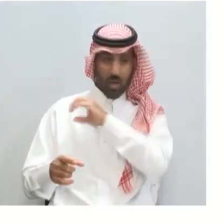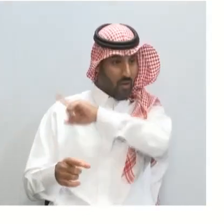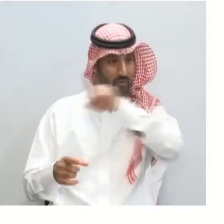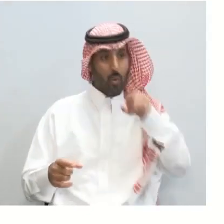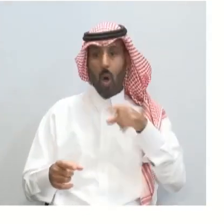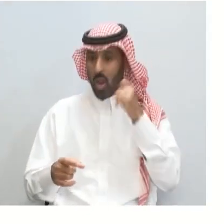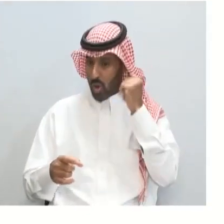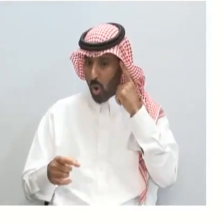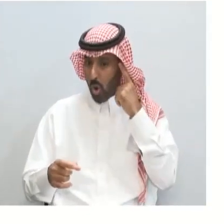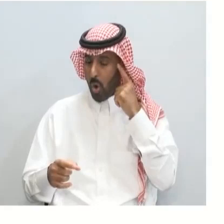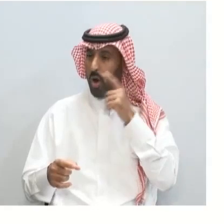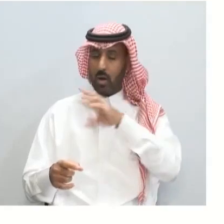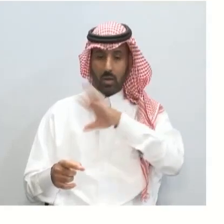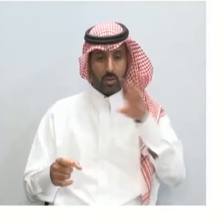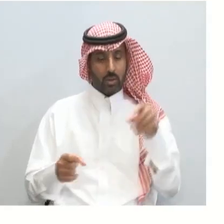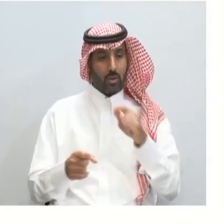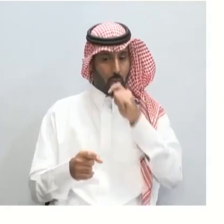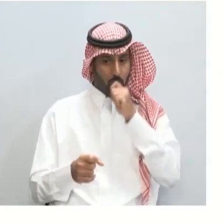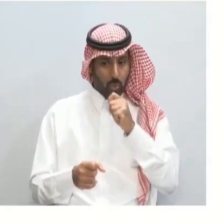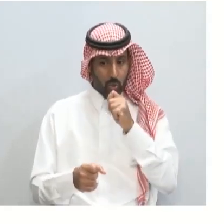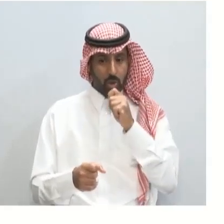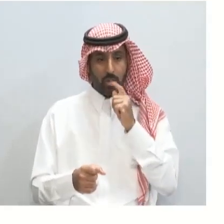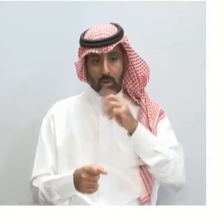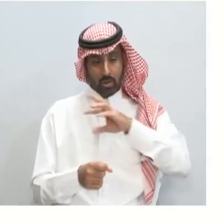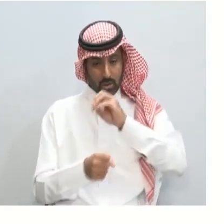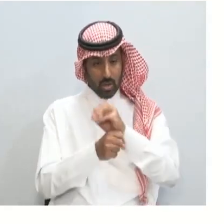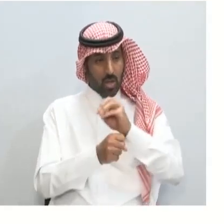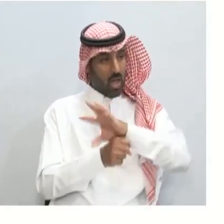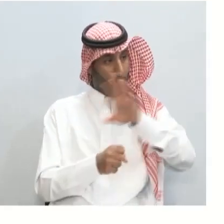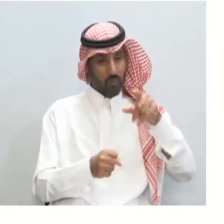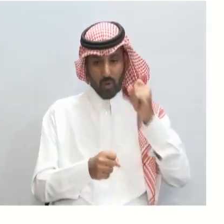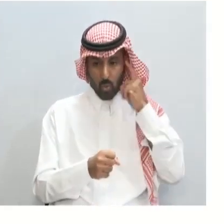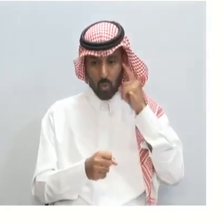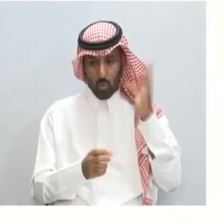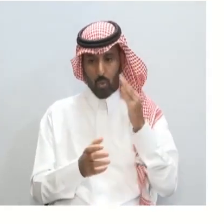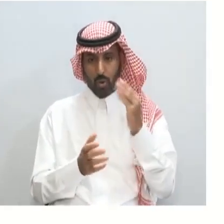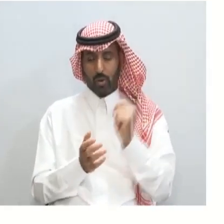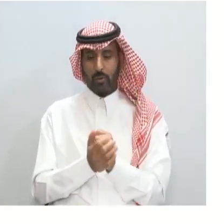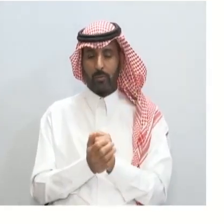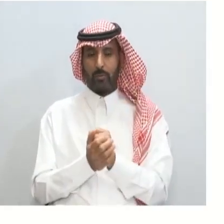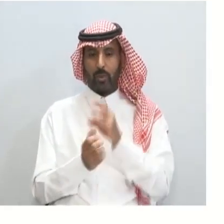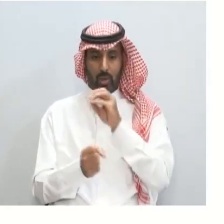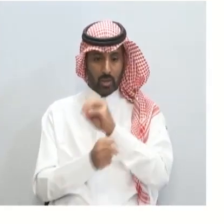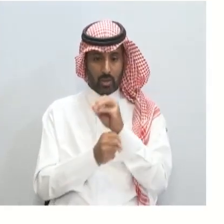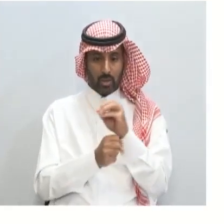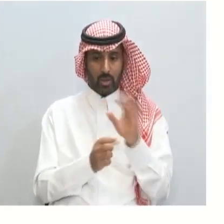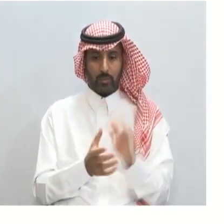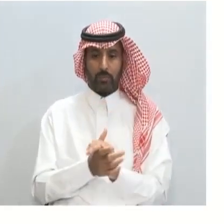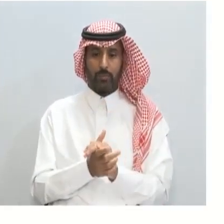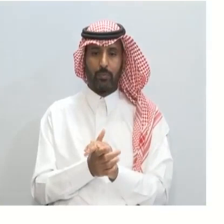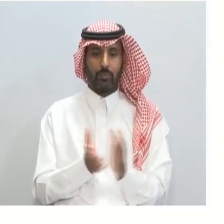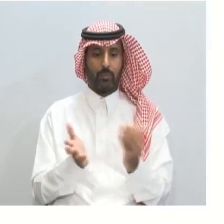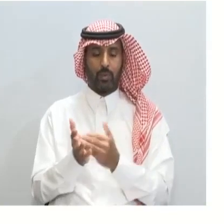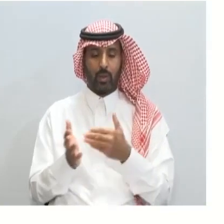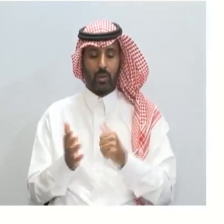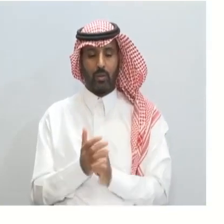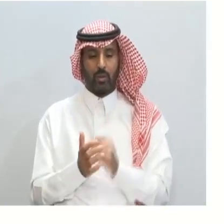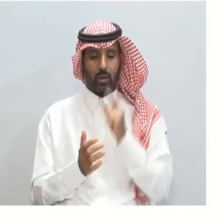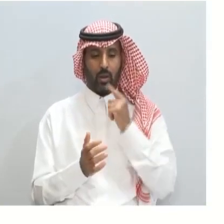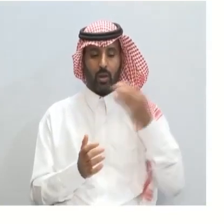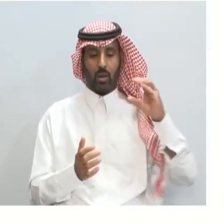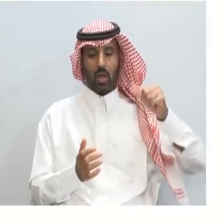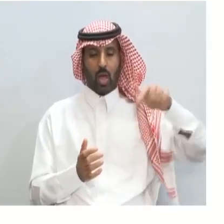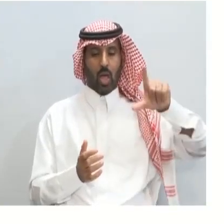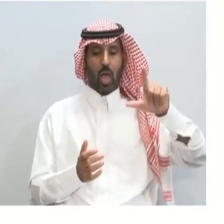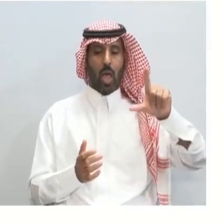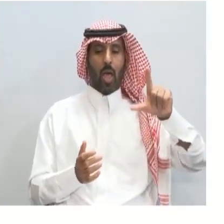know. Blow the whistle. Majid says this to tell his friend Khalid, you should tell on him. Last one, the word